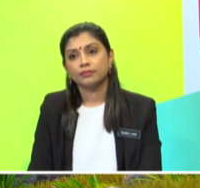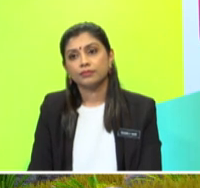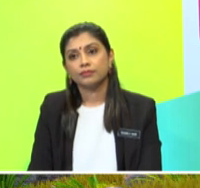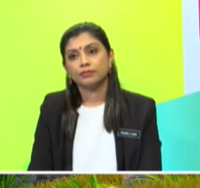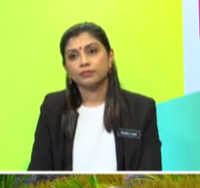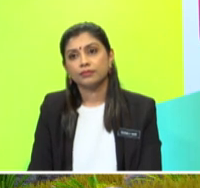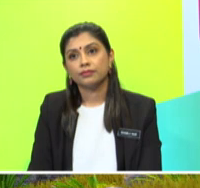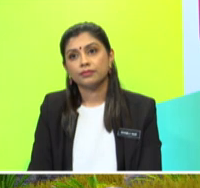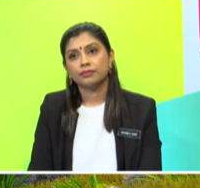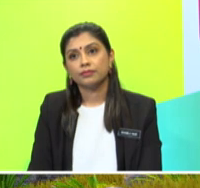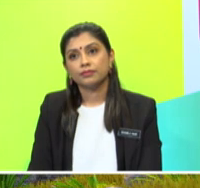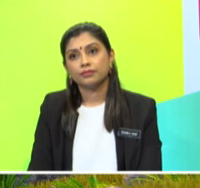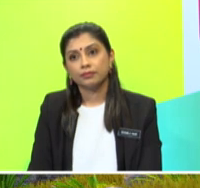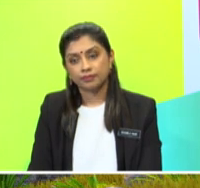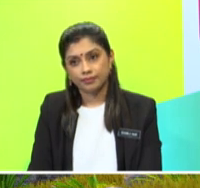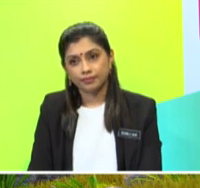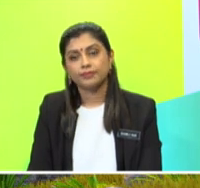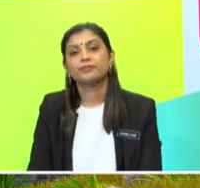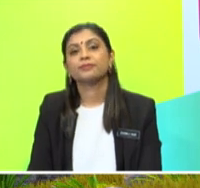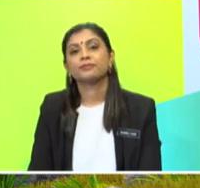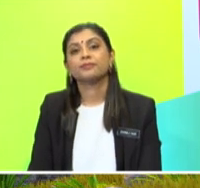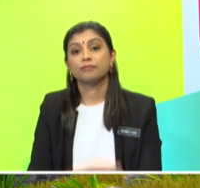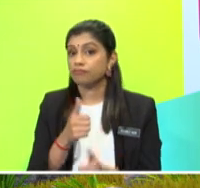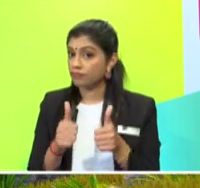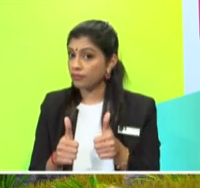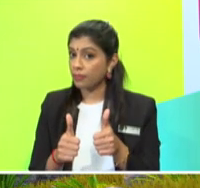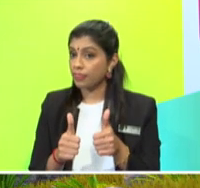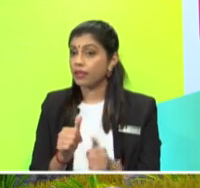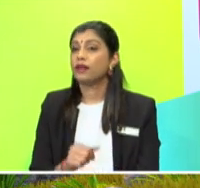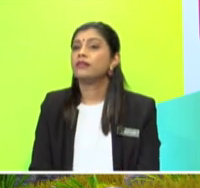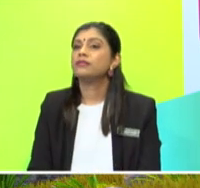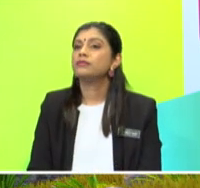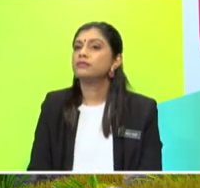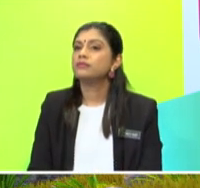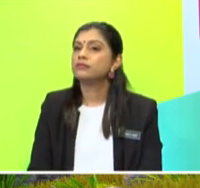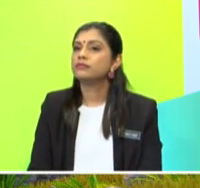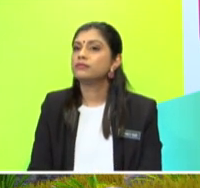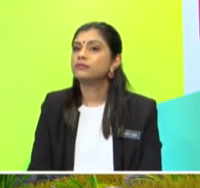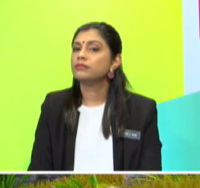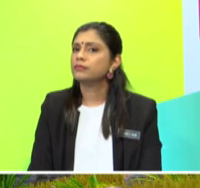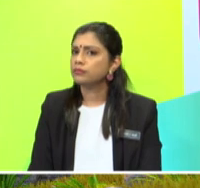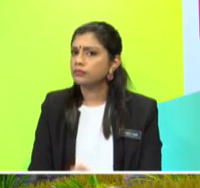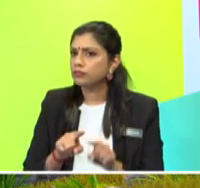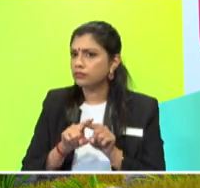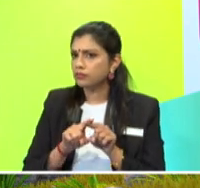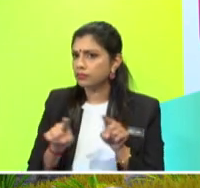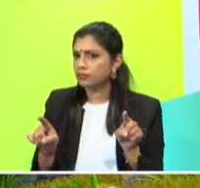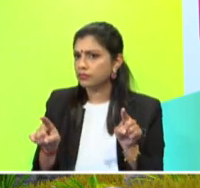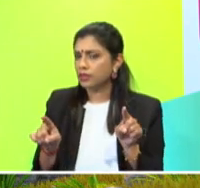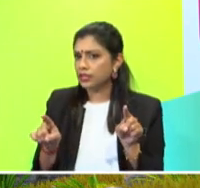in Malaysia. Very good, cool. But cool, I would prefer you to write